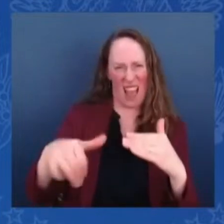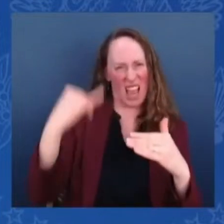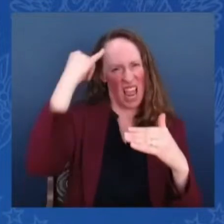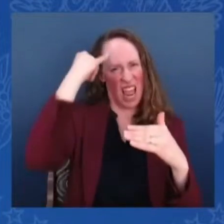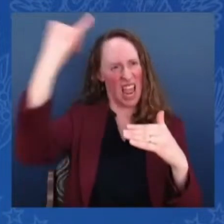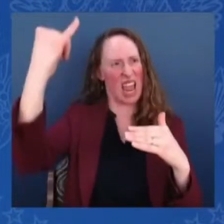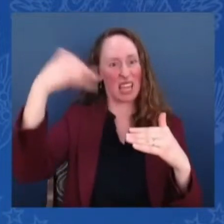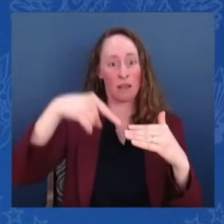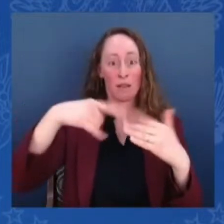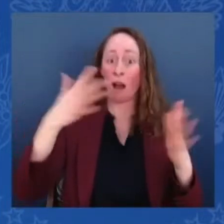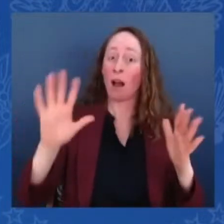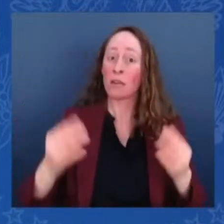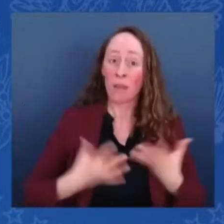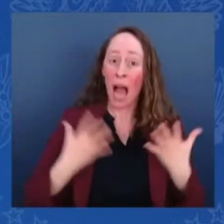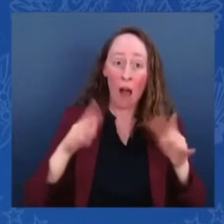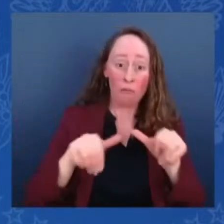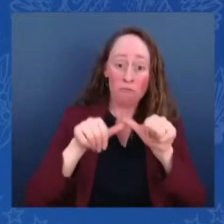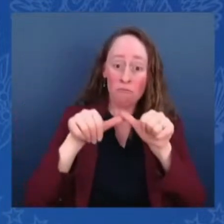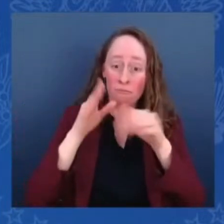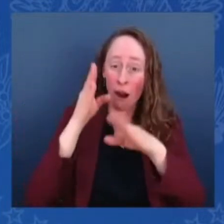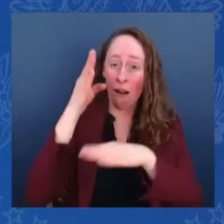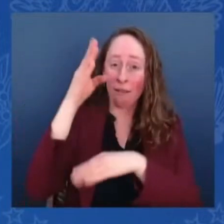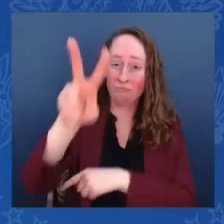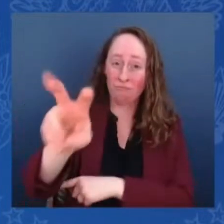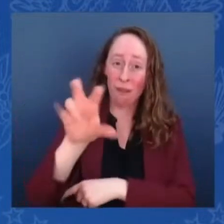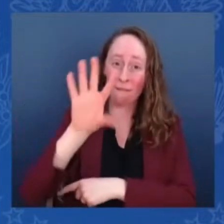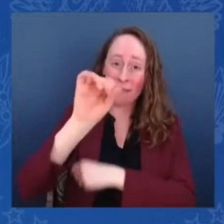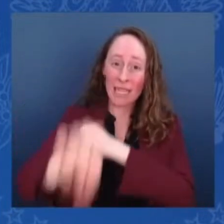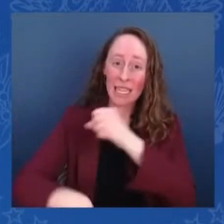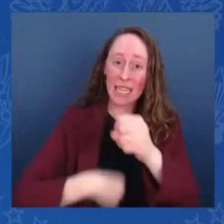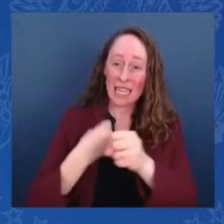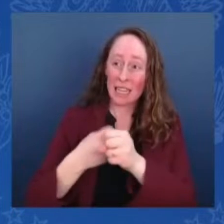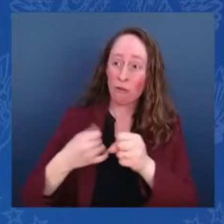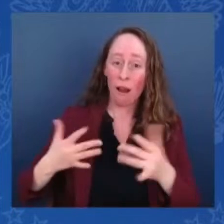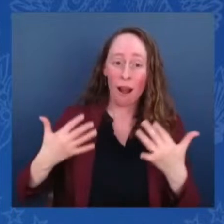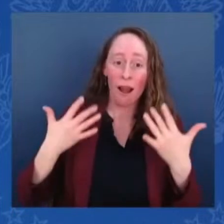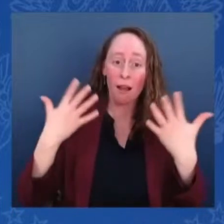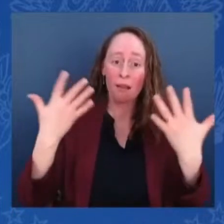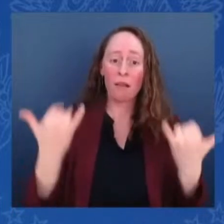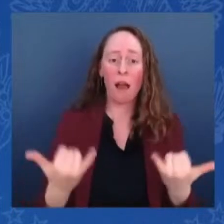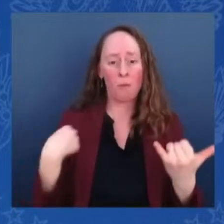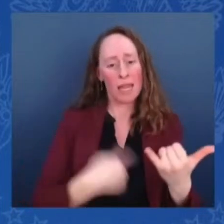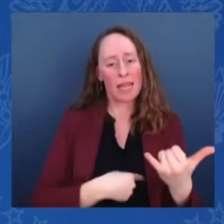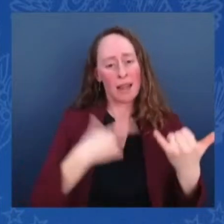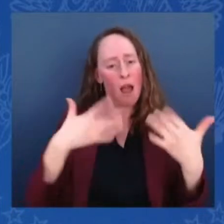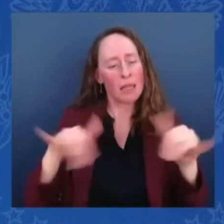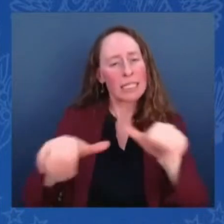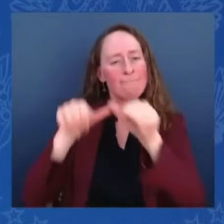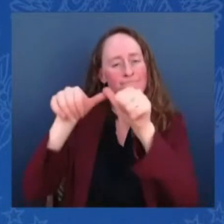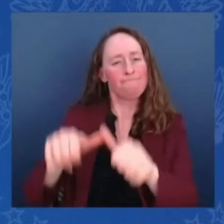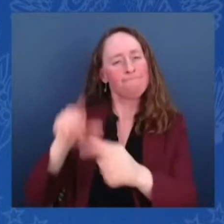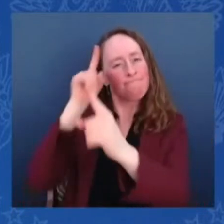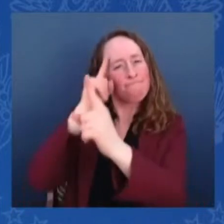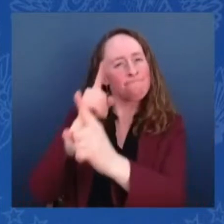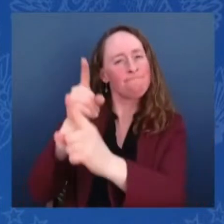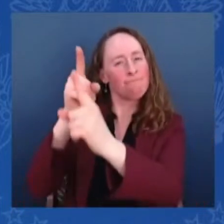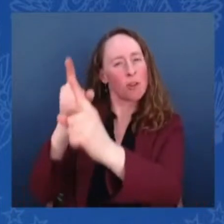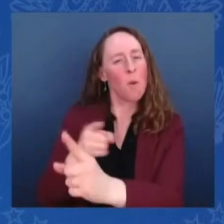counting. We're always reaching to do better, always looking to the